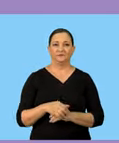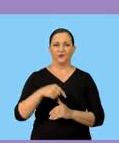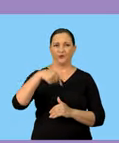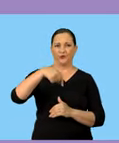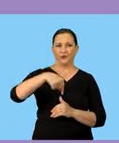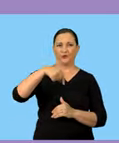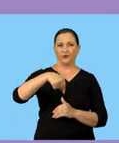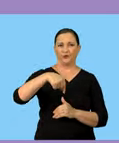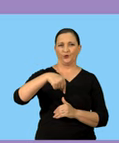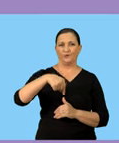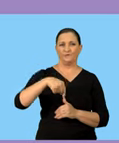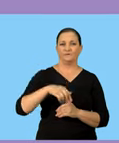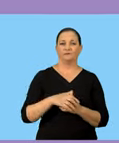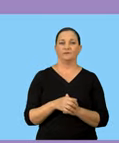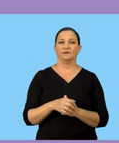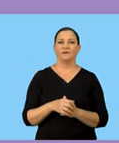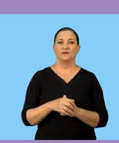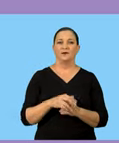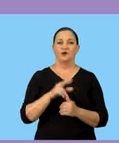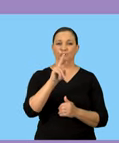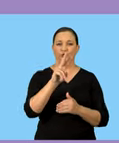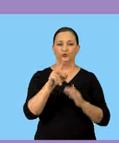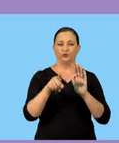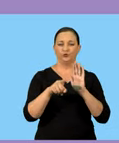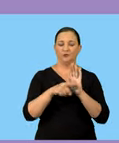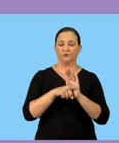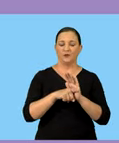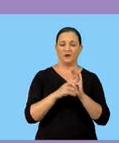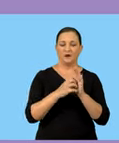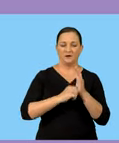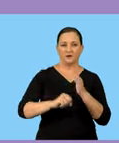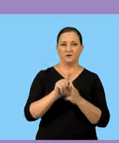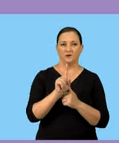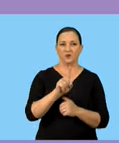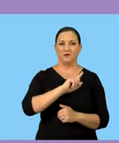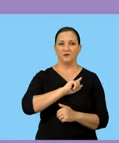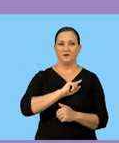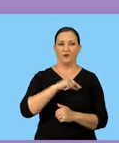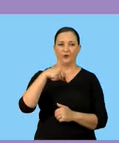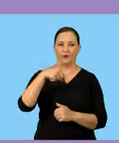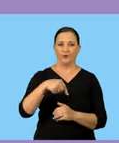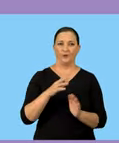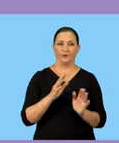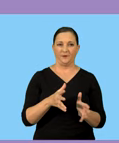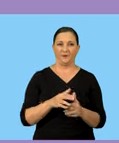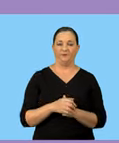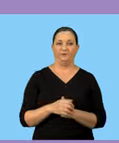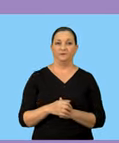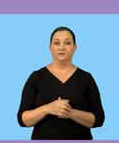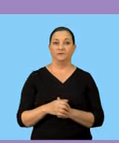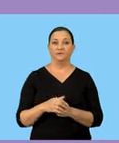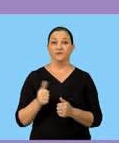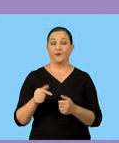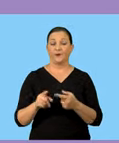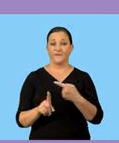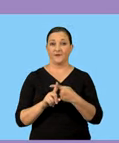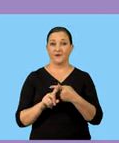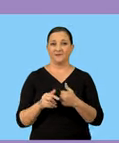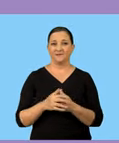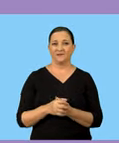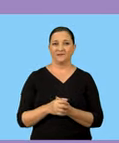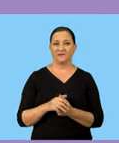So 18 divided by 9 is 2. And when we look at the variables, we have 2 minus 1, and that is